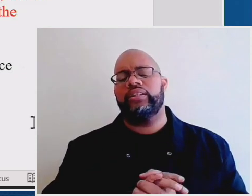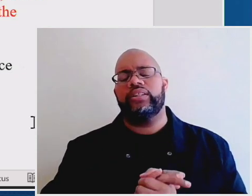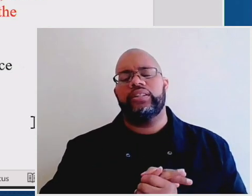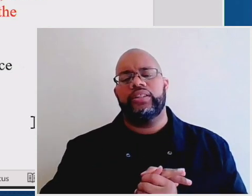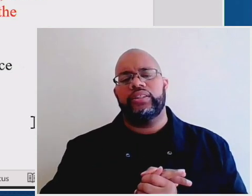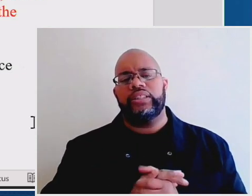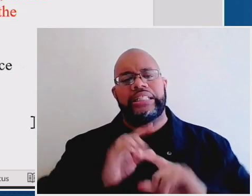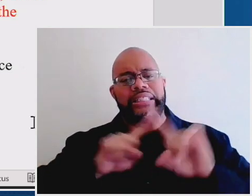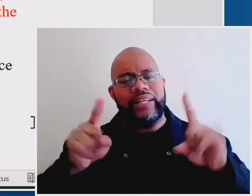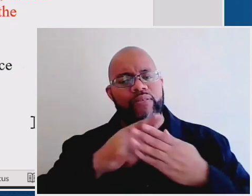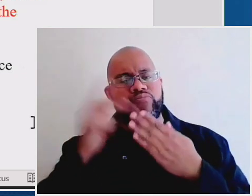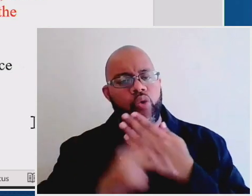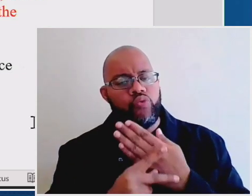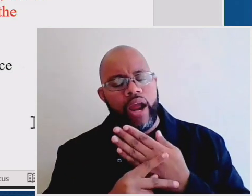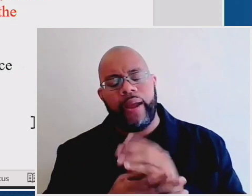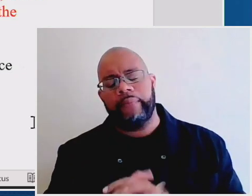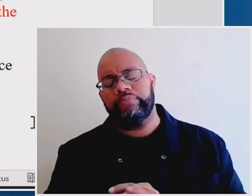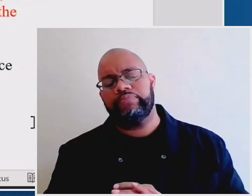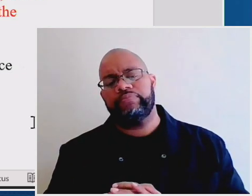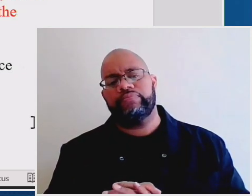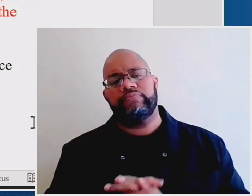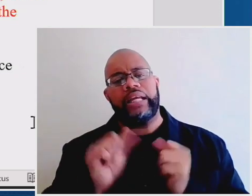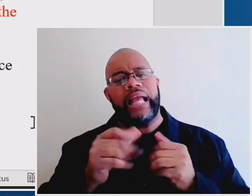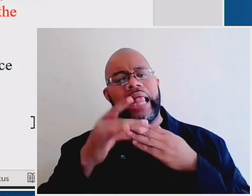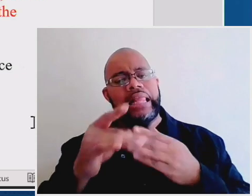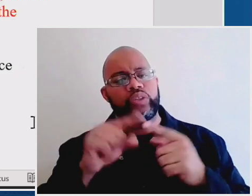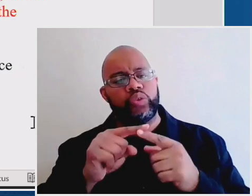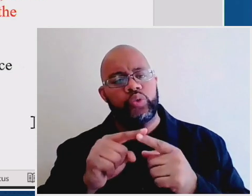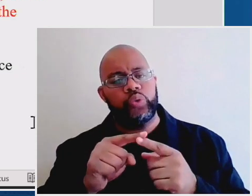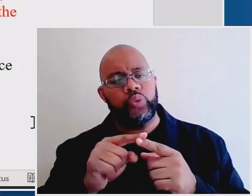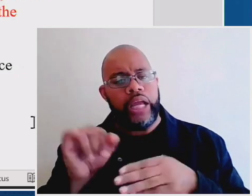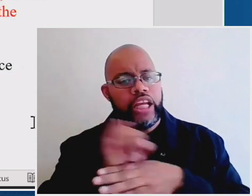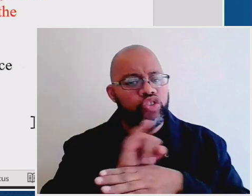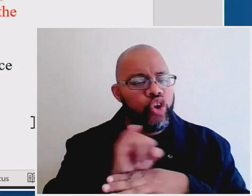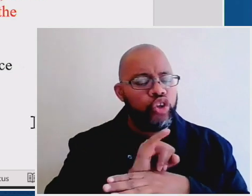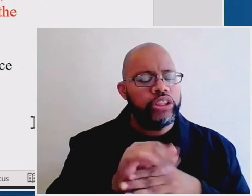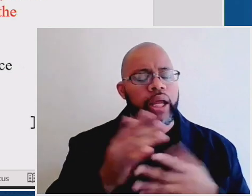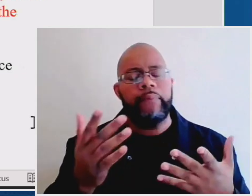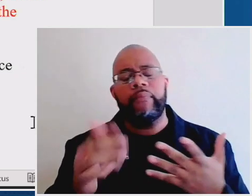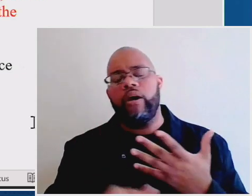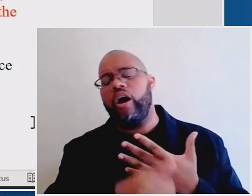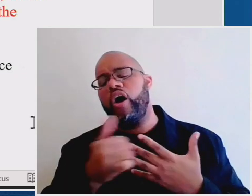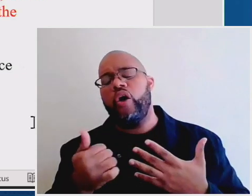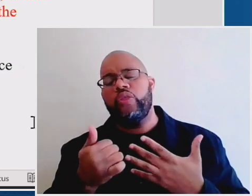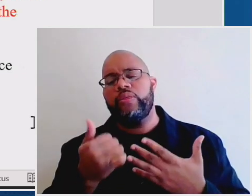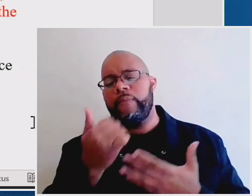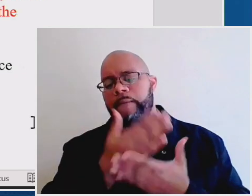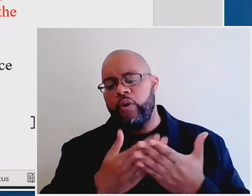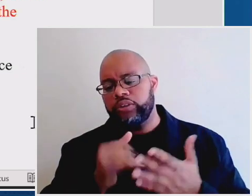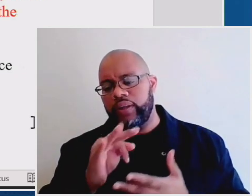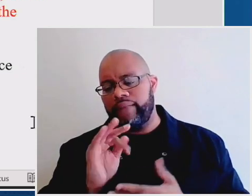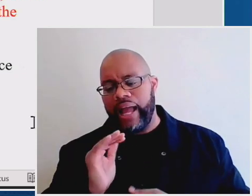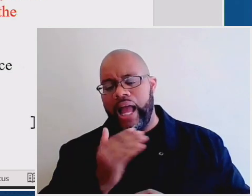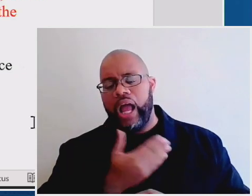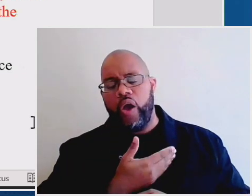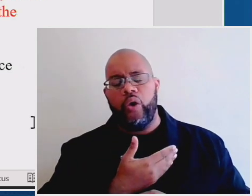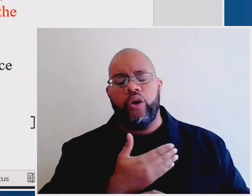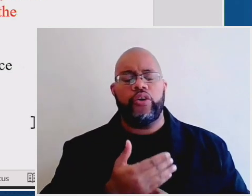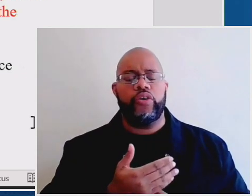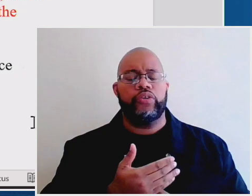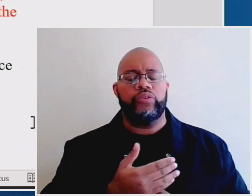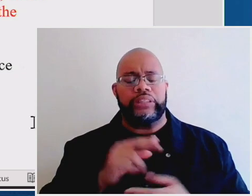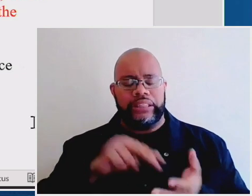different programs, which can lead to internships, other aspects of our